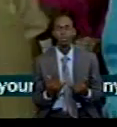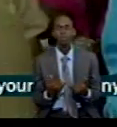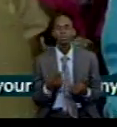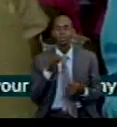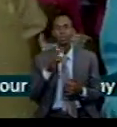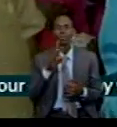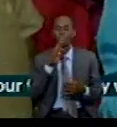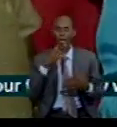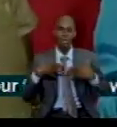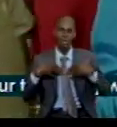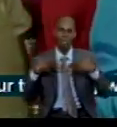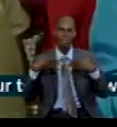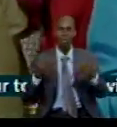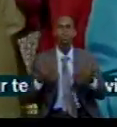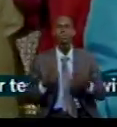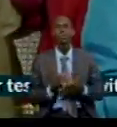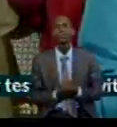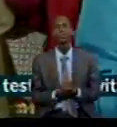healed.